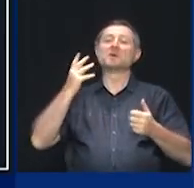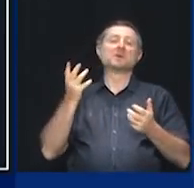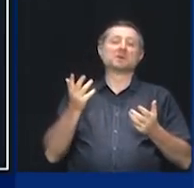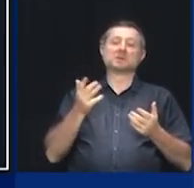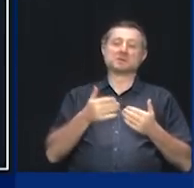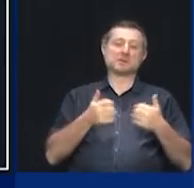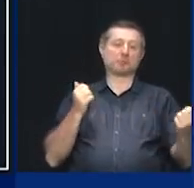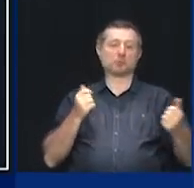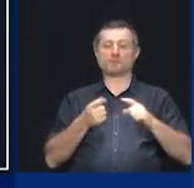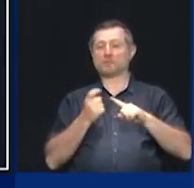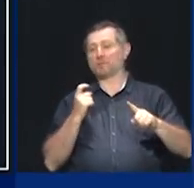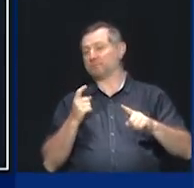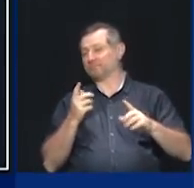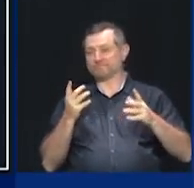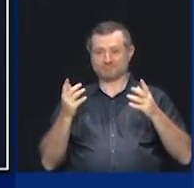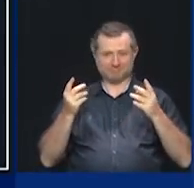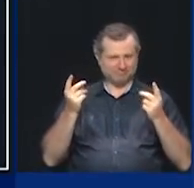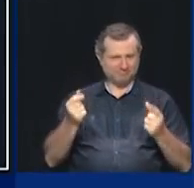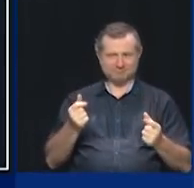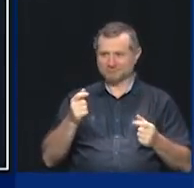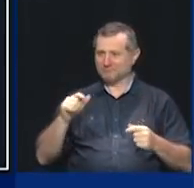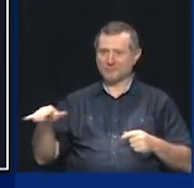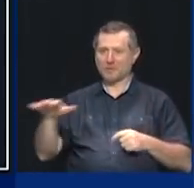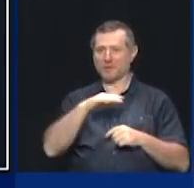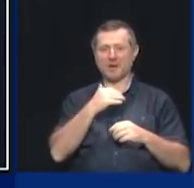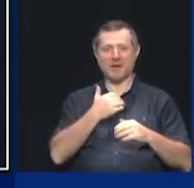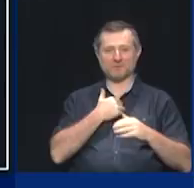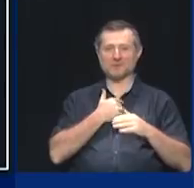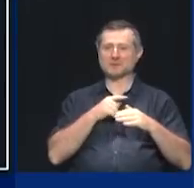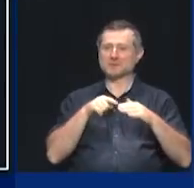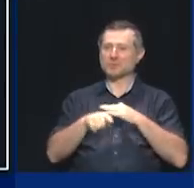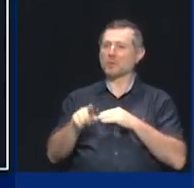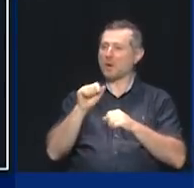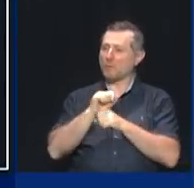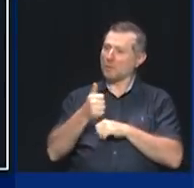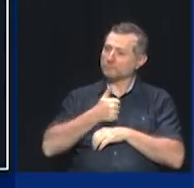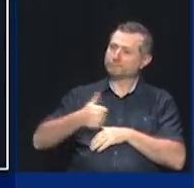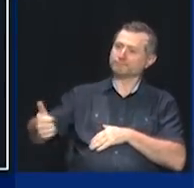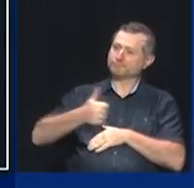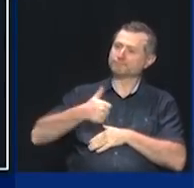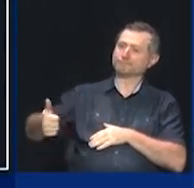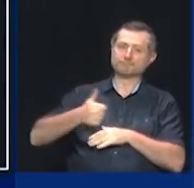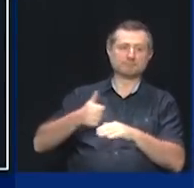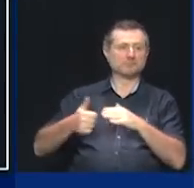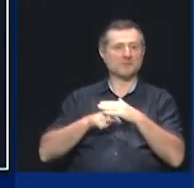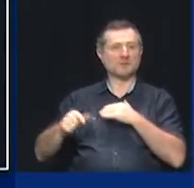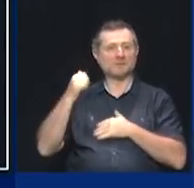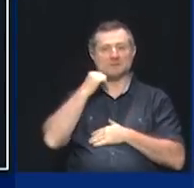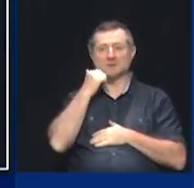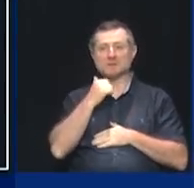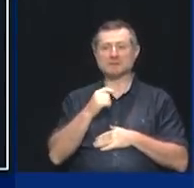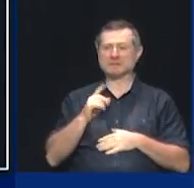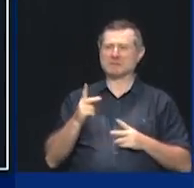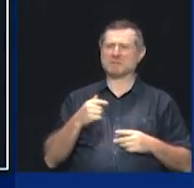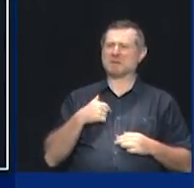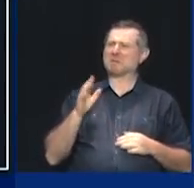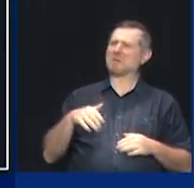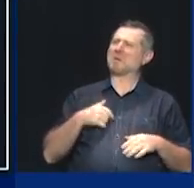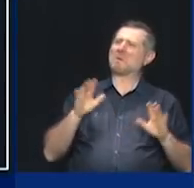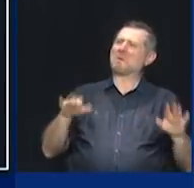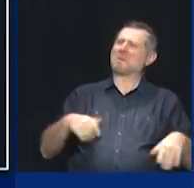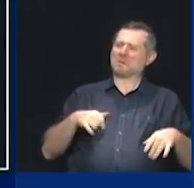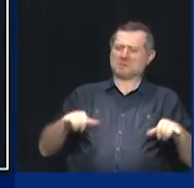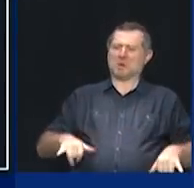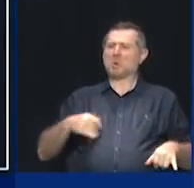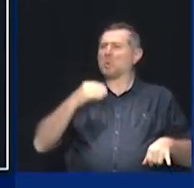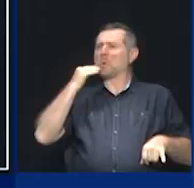now you have to get back on the subway and back on the train and go to work every day. Well, hold on. I can stay home and I can work from